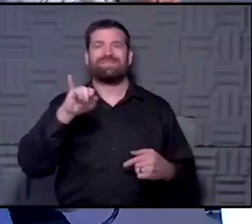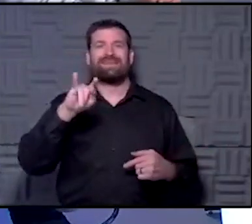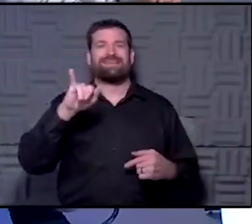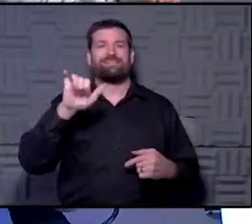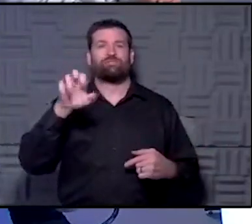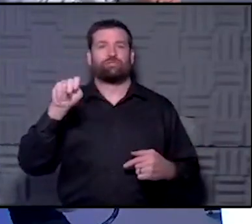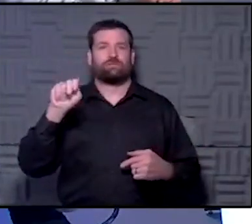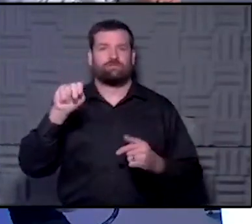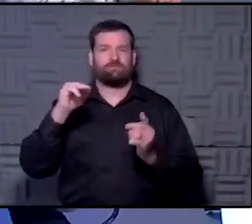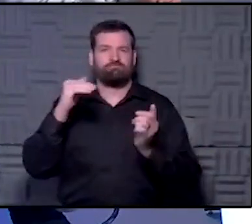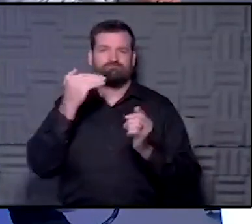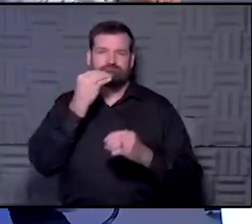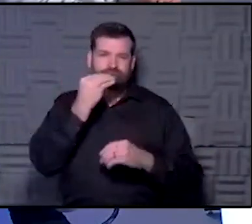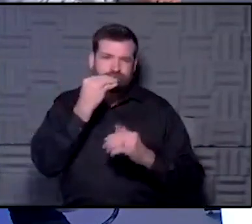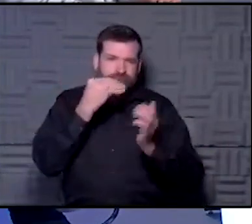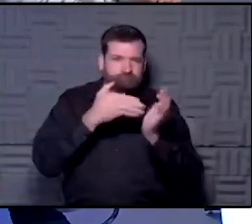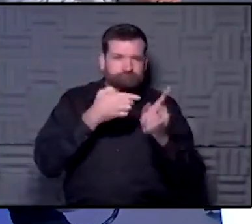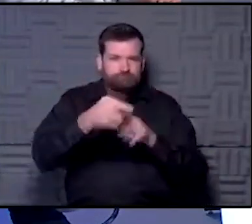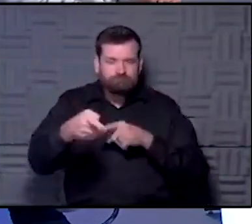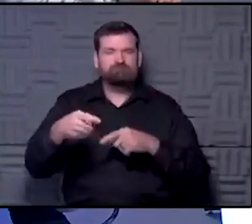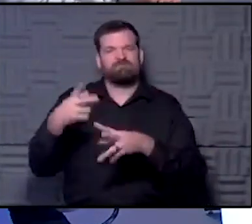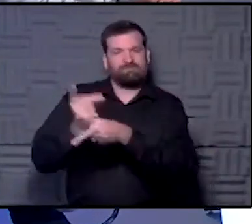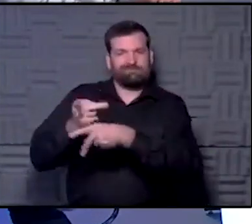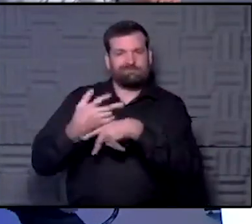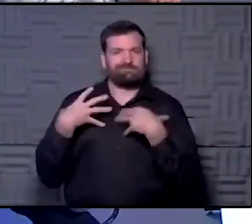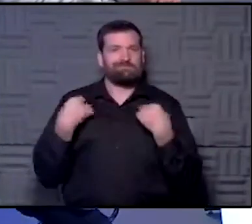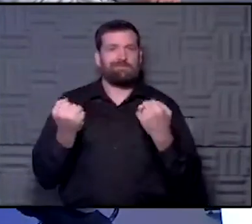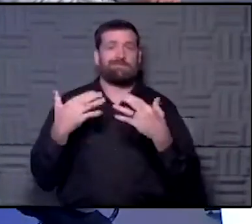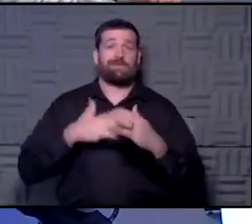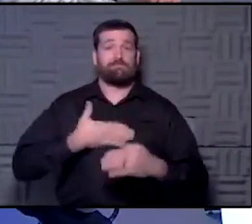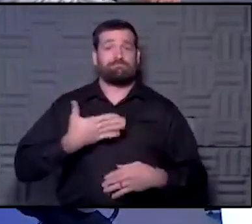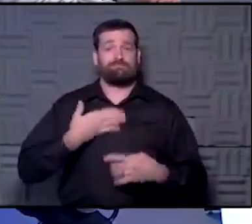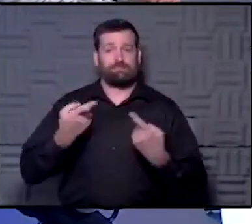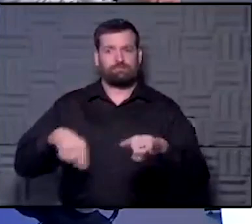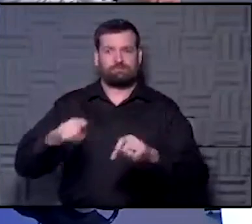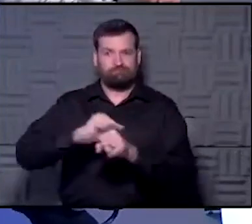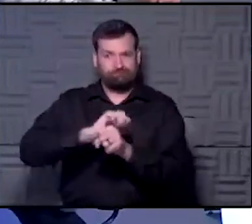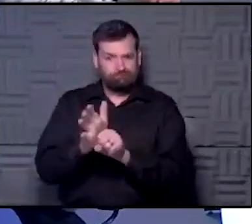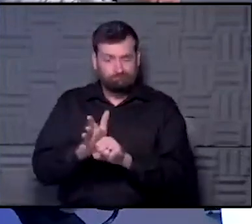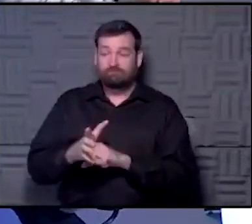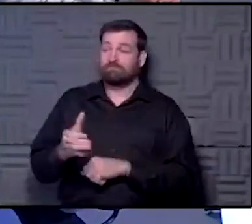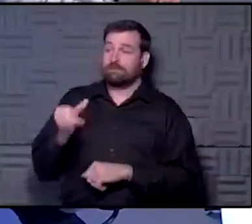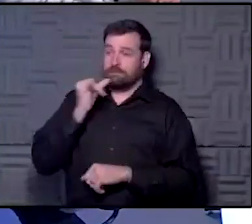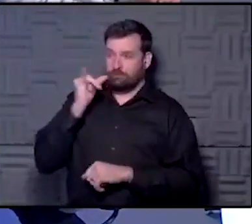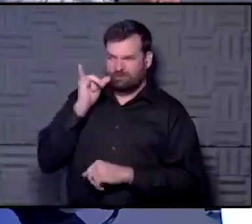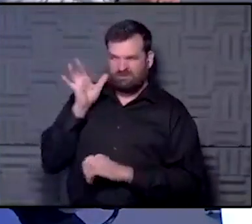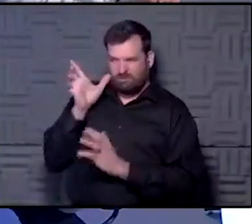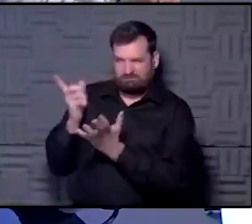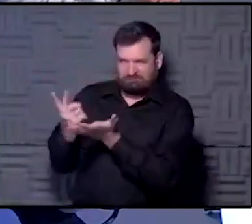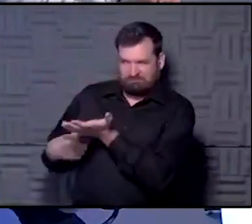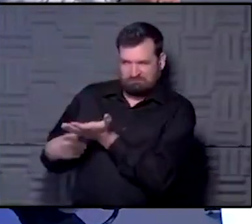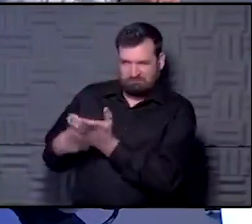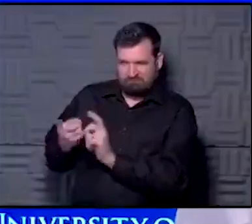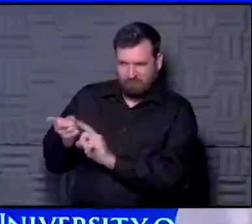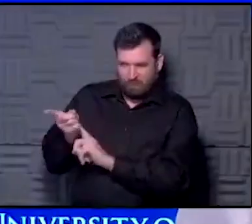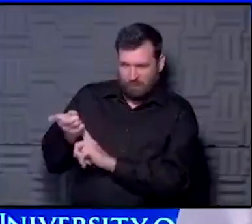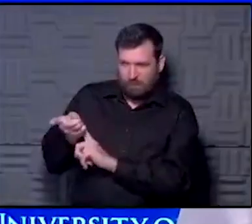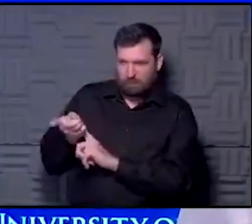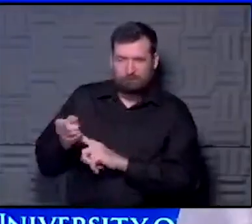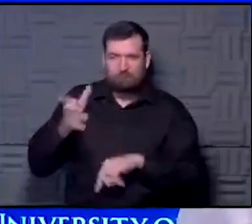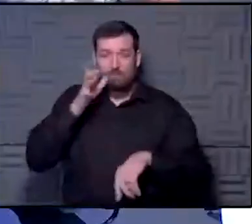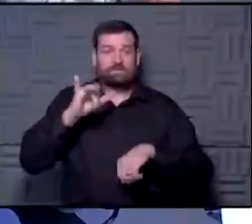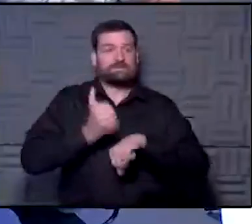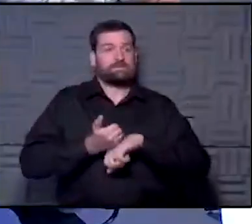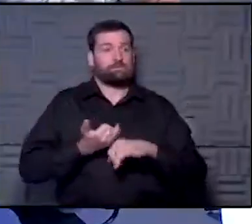to us about those things that will keep us healthy and happy during COVID. Yesterday, Tara, I'll come back to you in just a moment, but I'm going to set you up